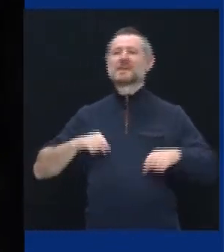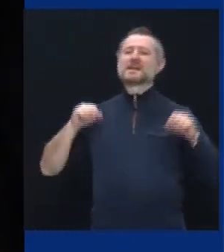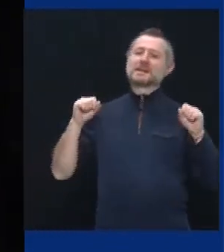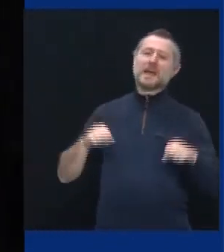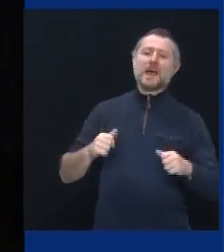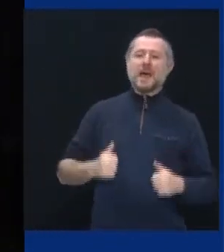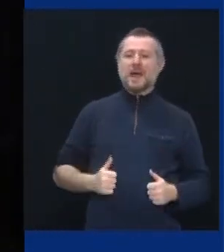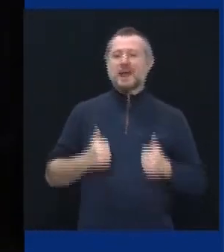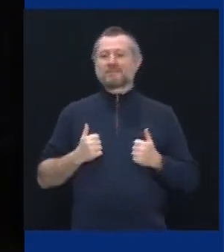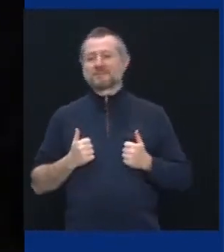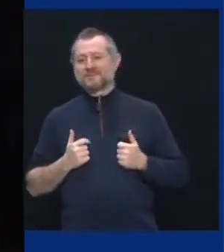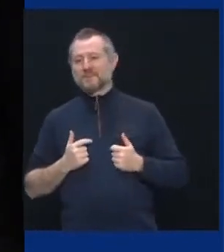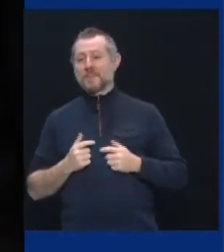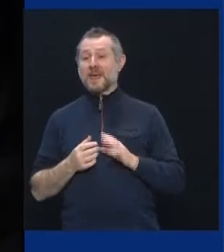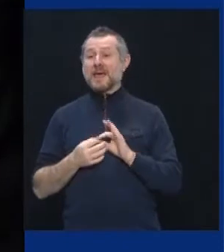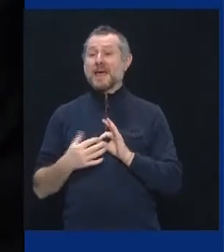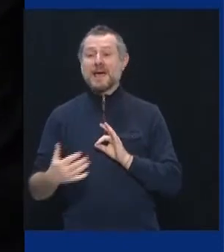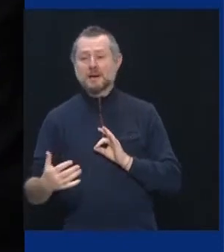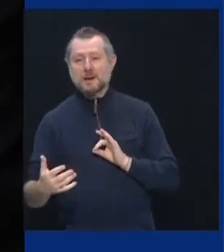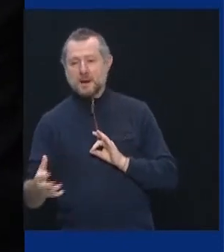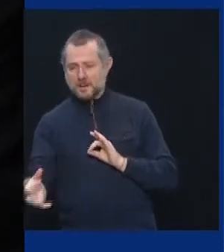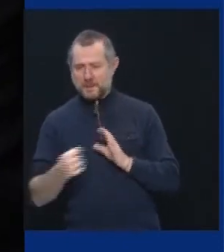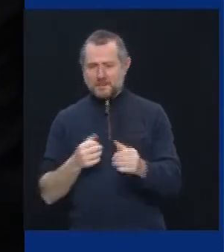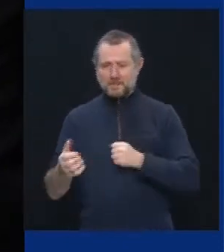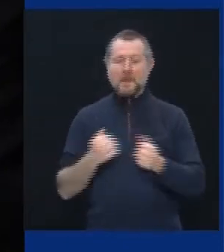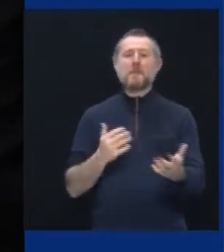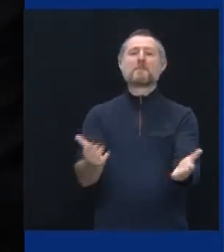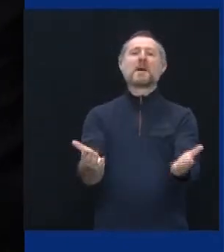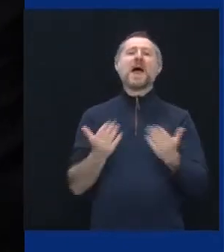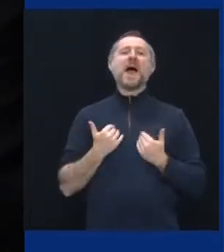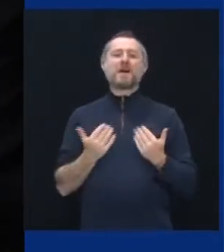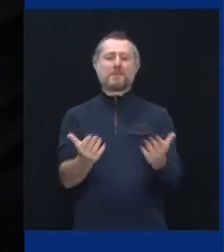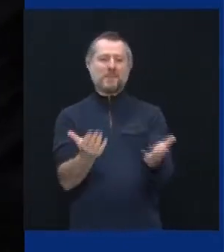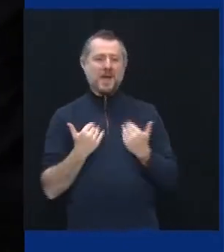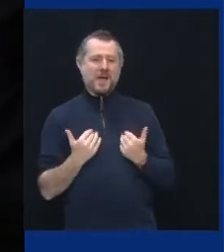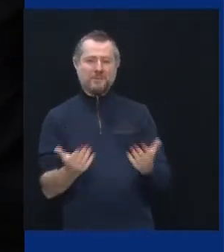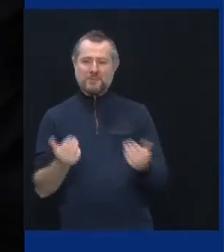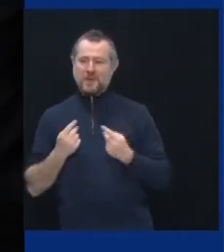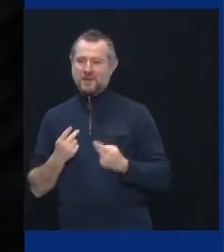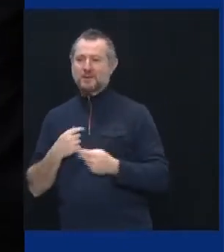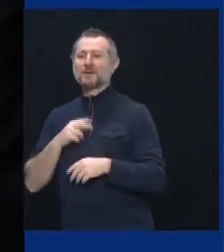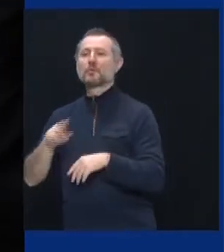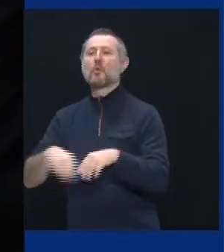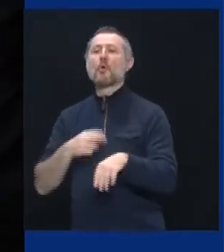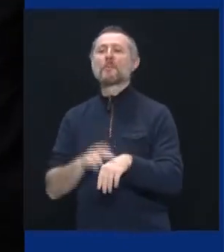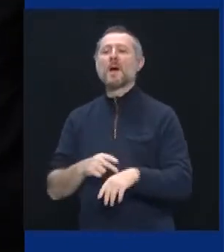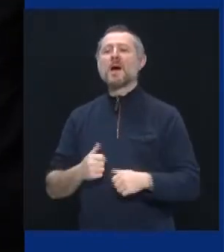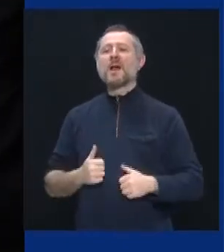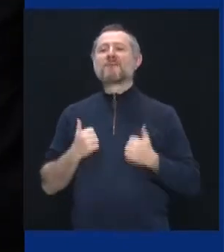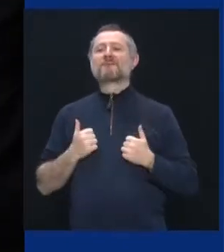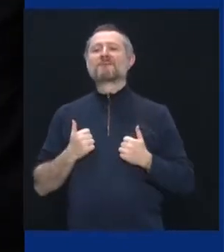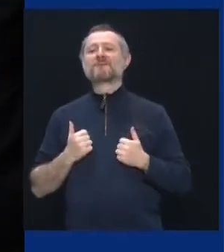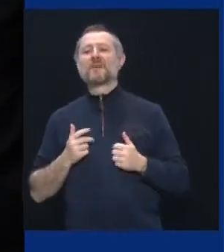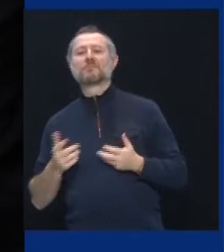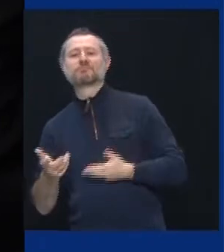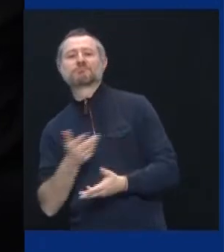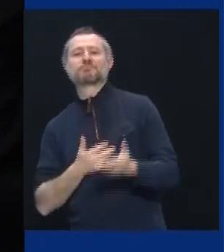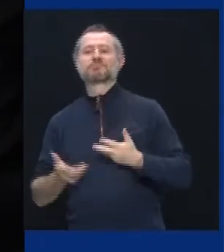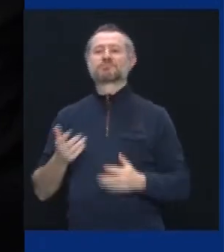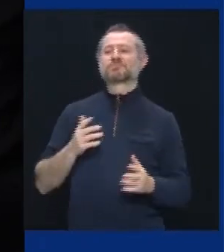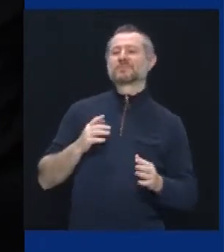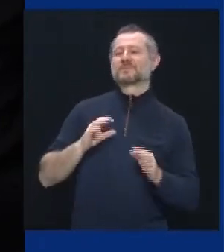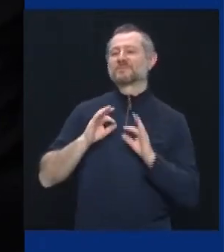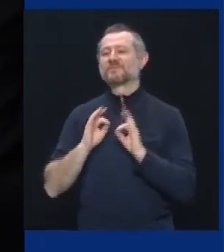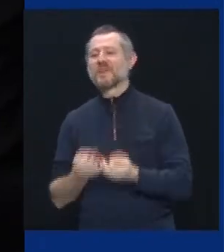lives back and get back to our normal routine of being out, seeing our family,